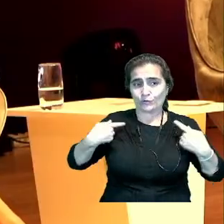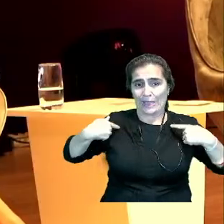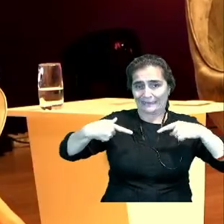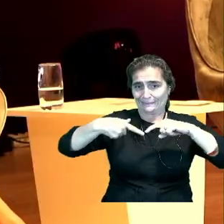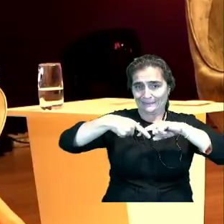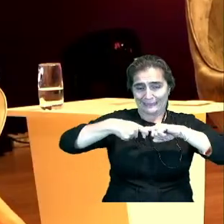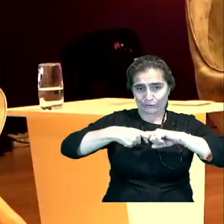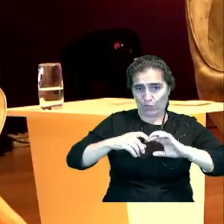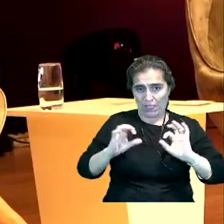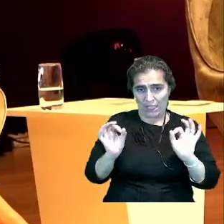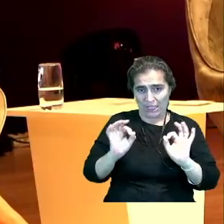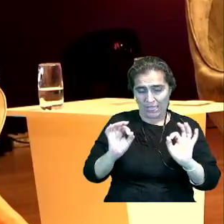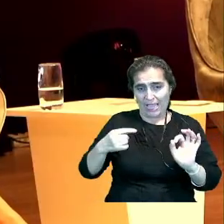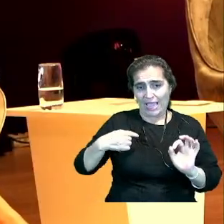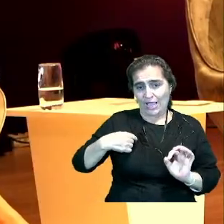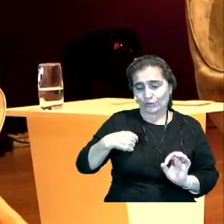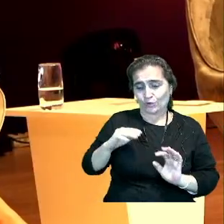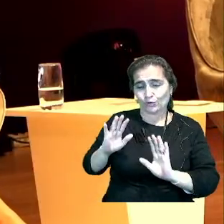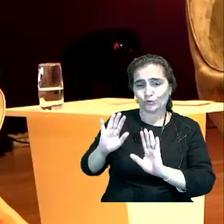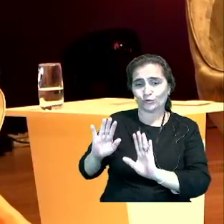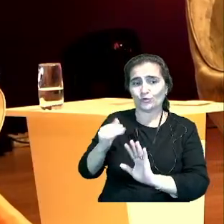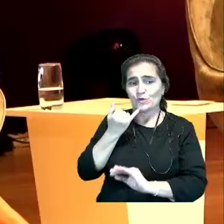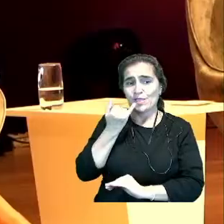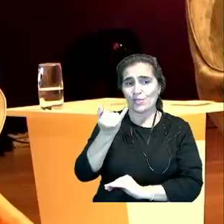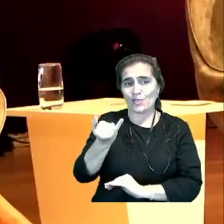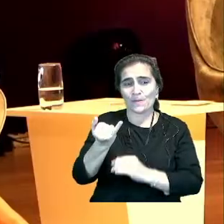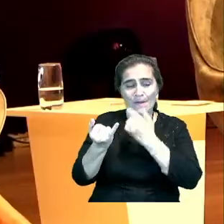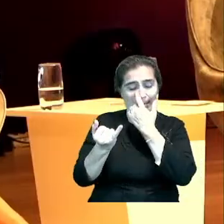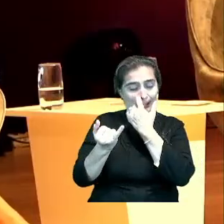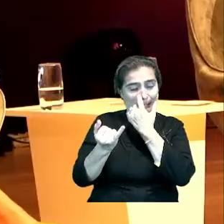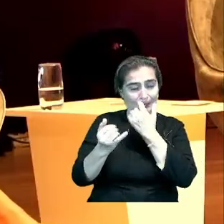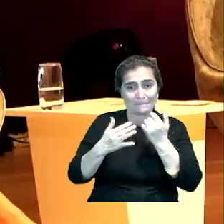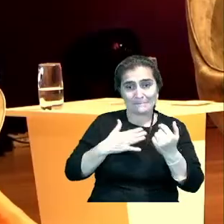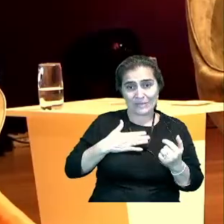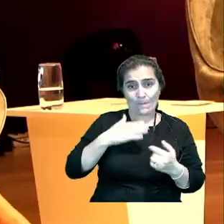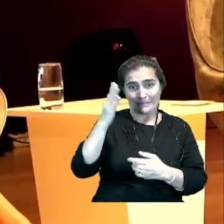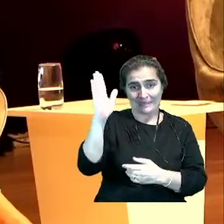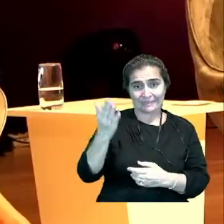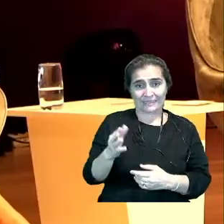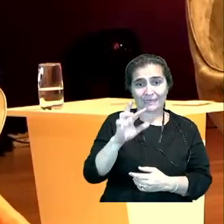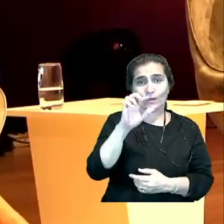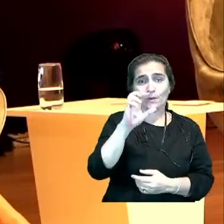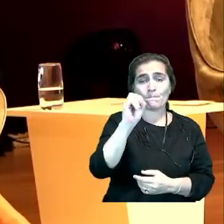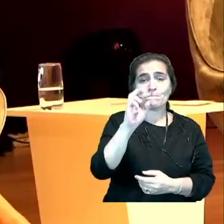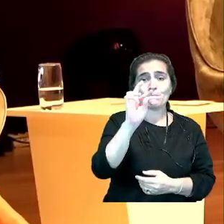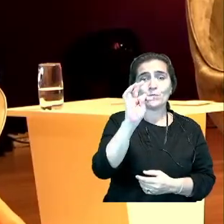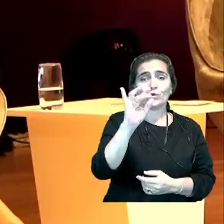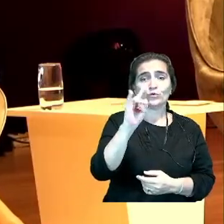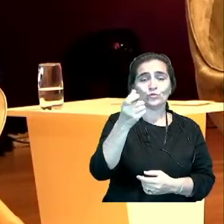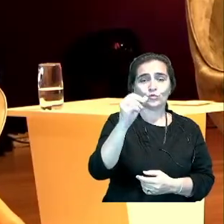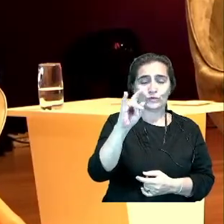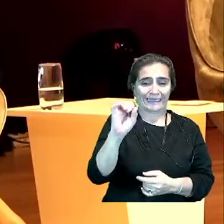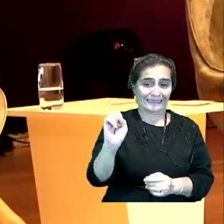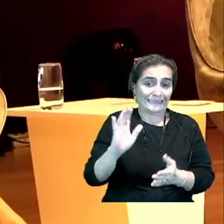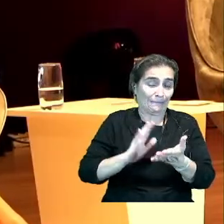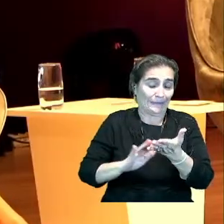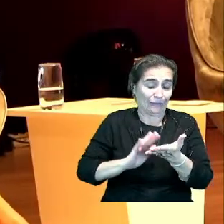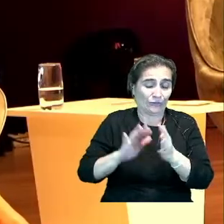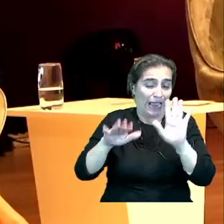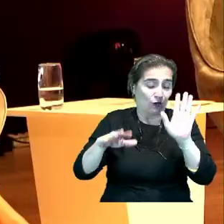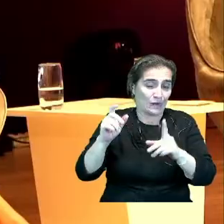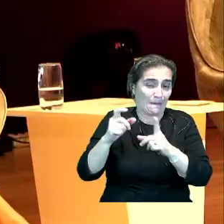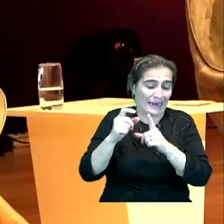and I'm sorry, I don't speak Spanish very well. I sometimes use not the best word, but I hope you're understanding